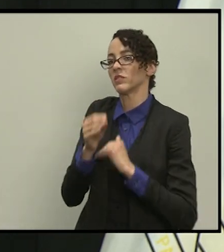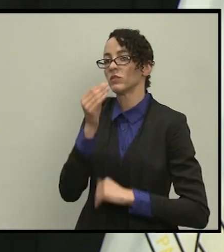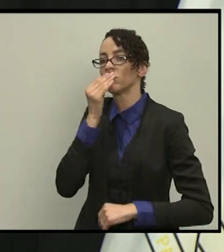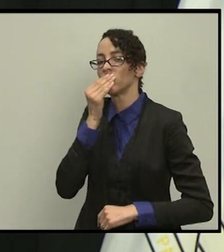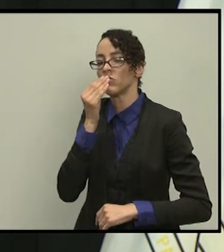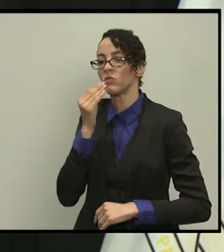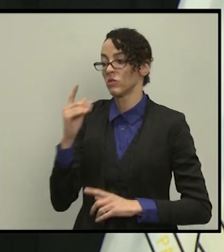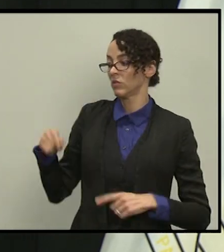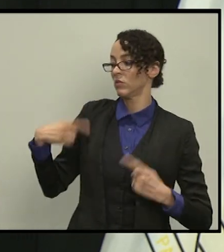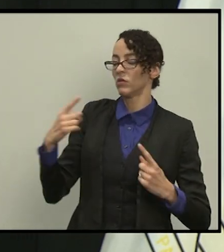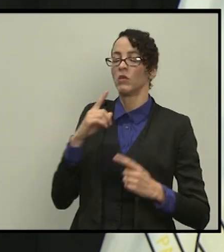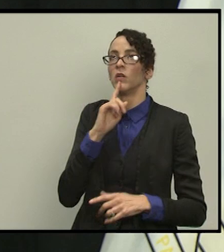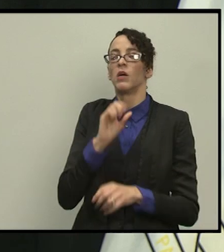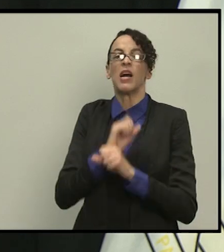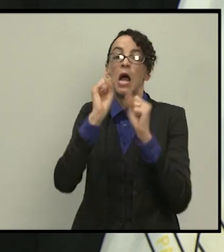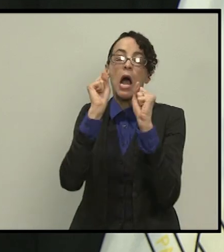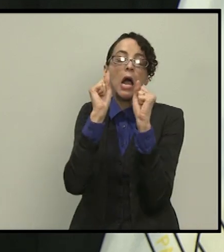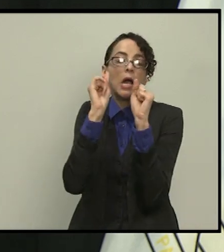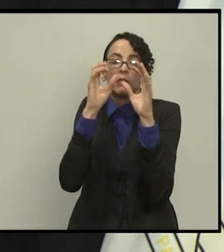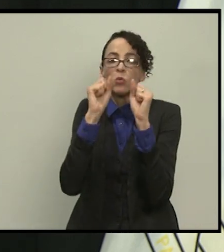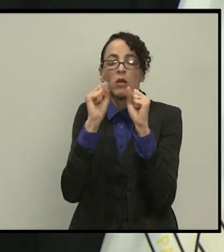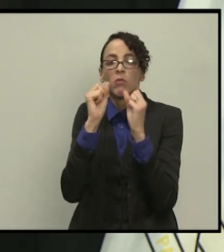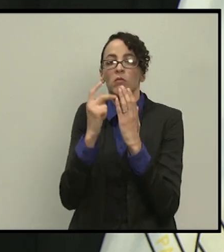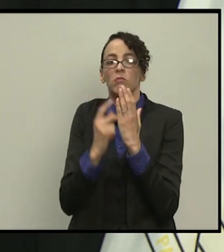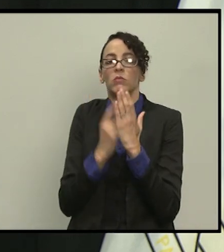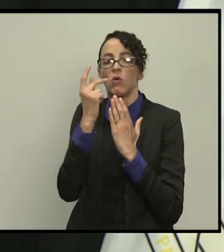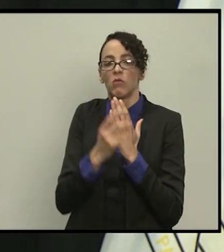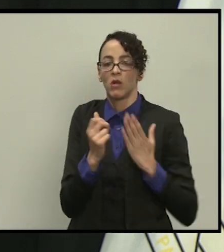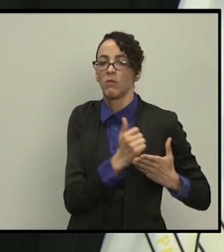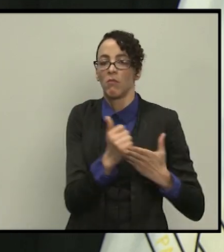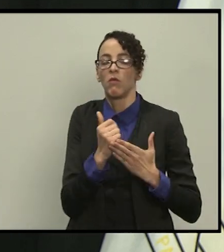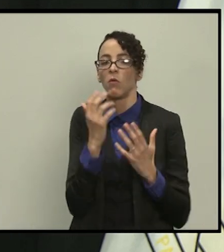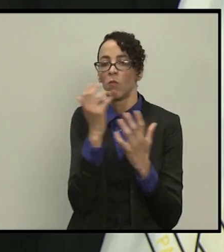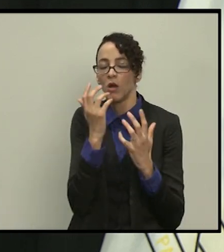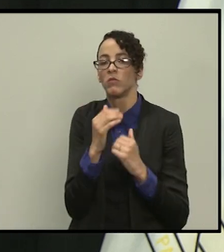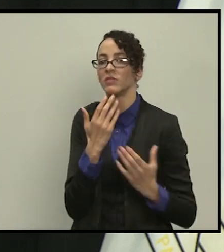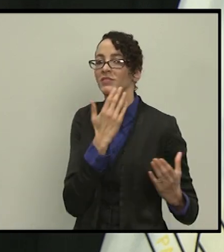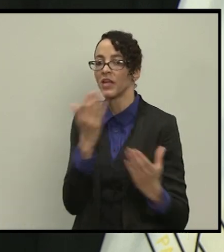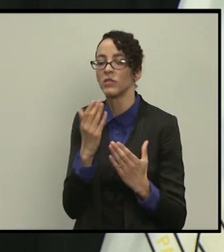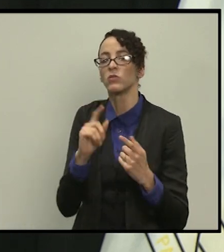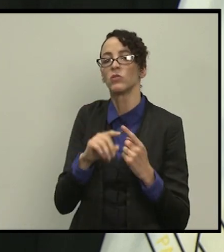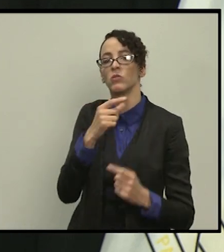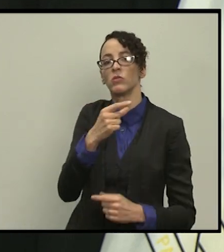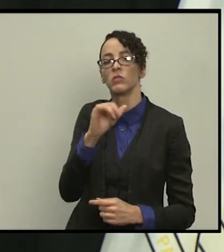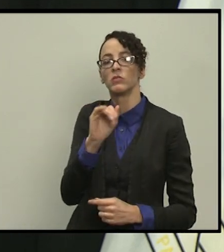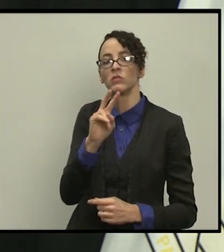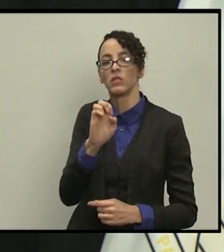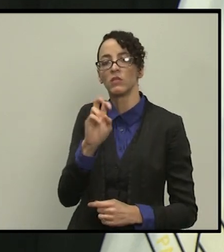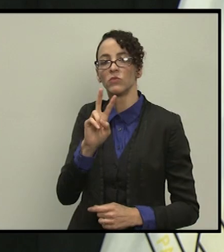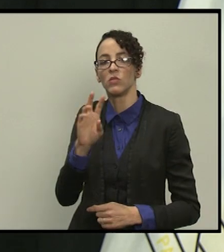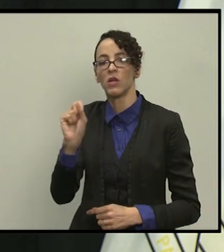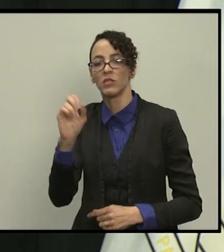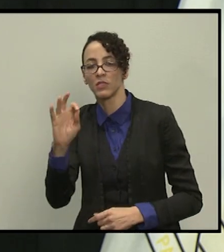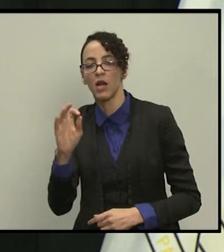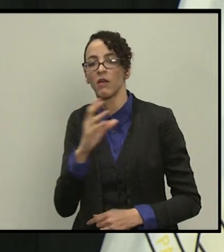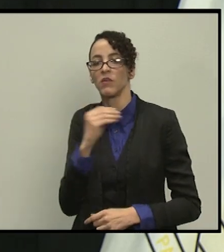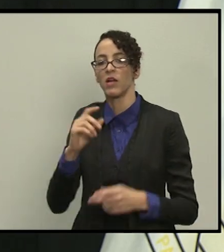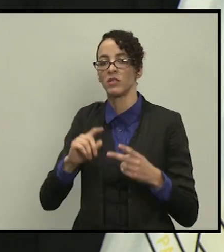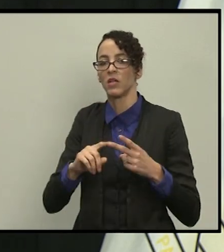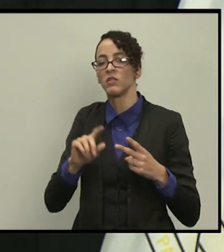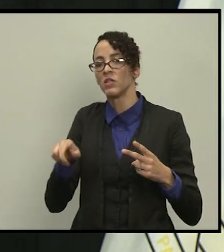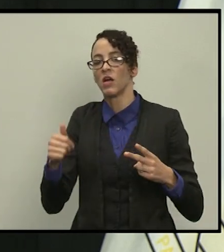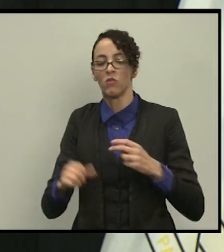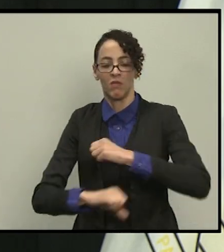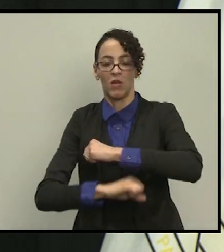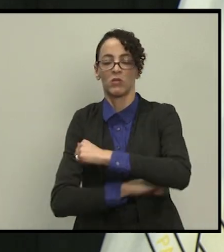been absolutely incredible. Thank you to the San Francisco Foundation. Thank you to Give to SF. And I'll talk more about that later on